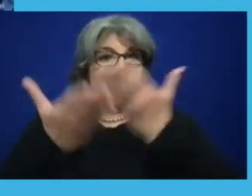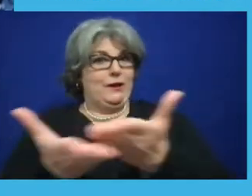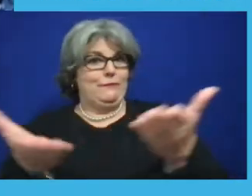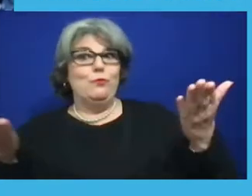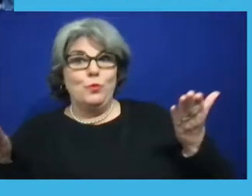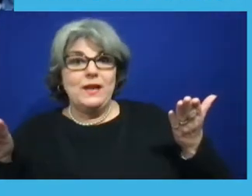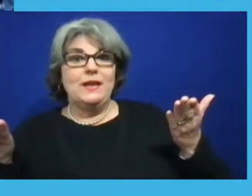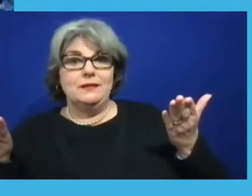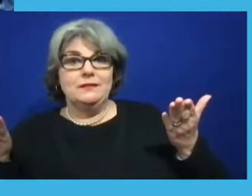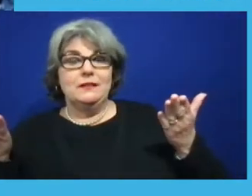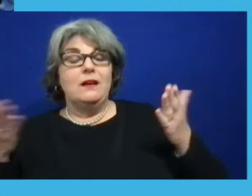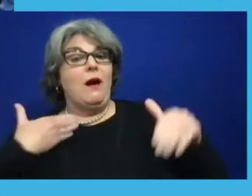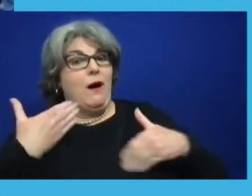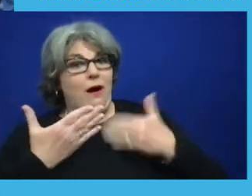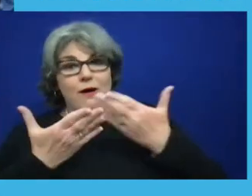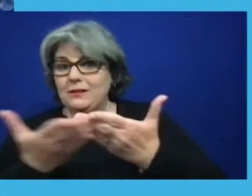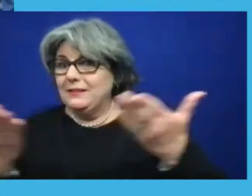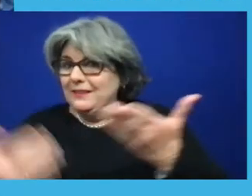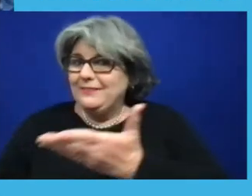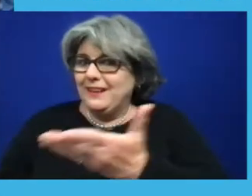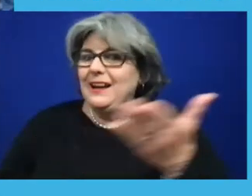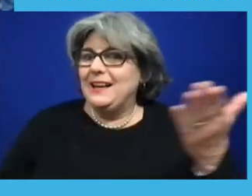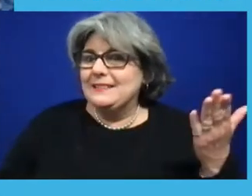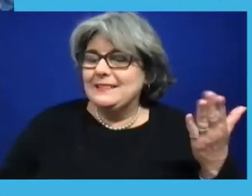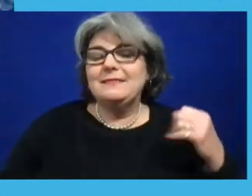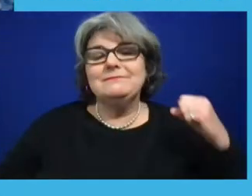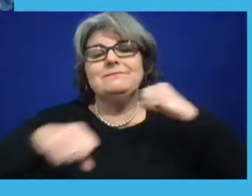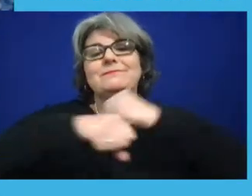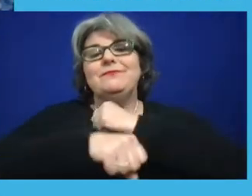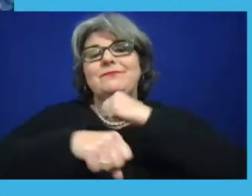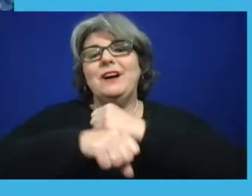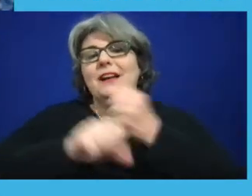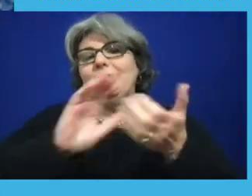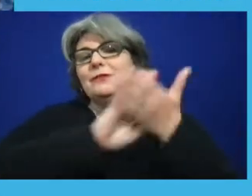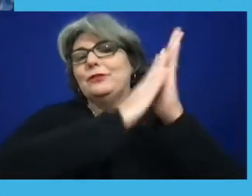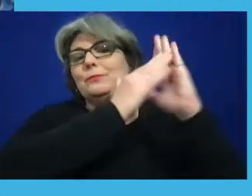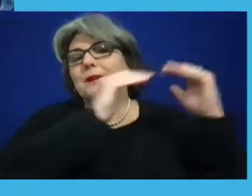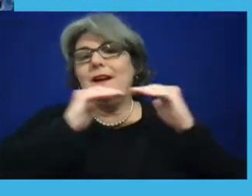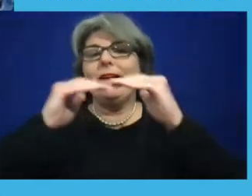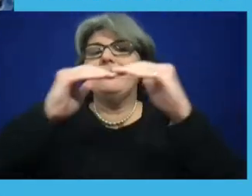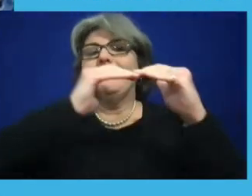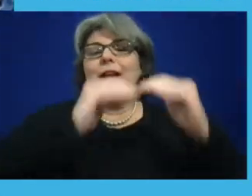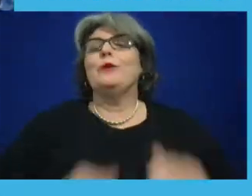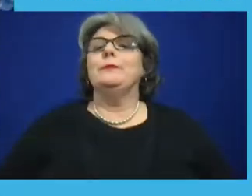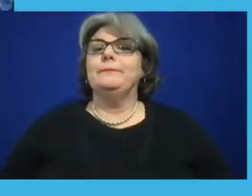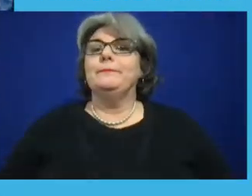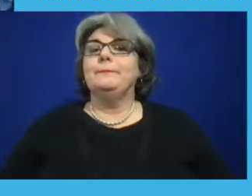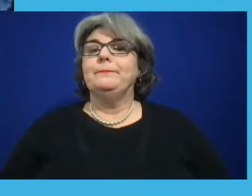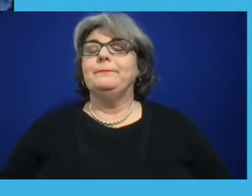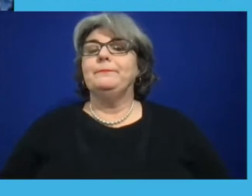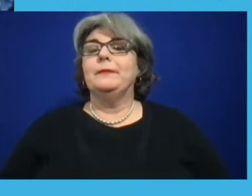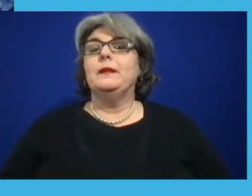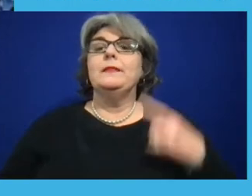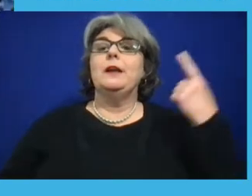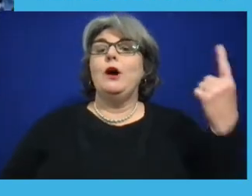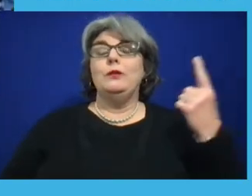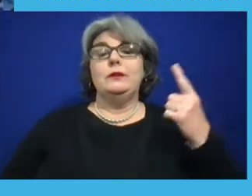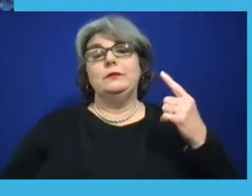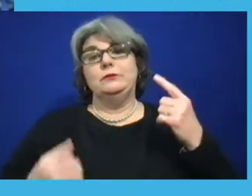The only way to make this economy fair is if we, all of us, fight for it.